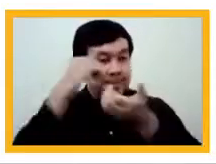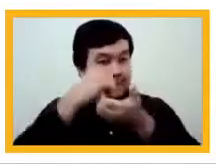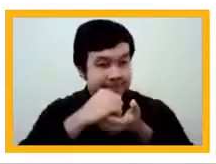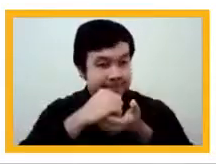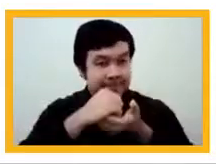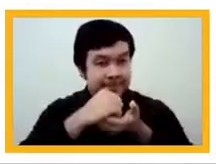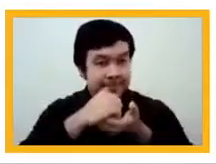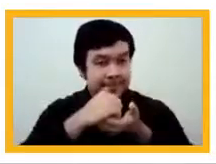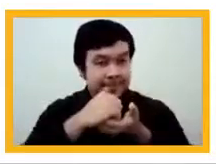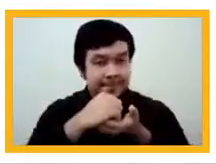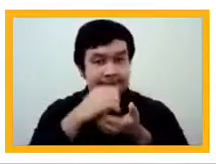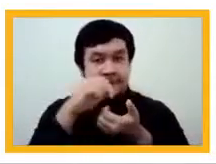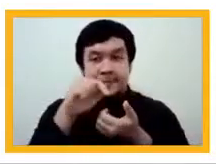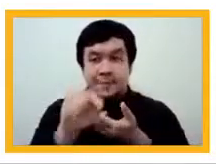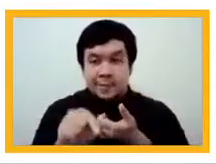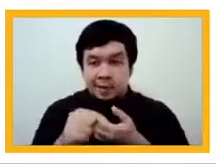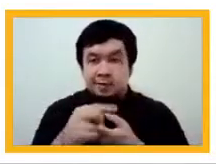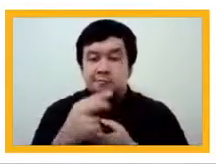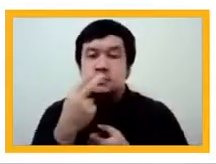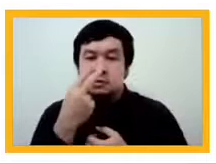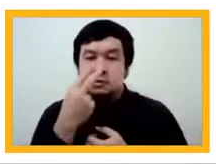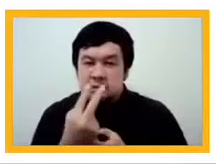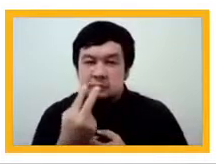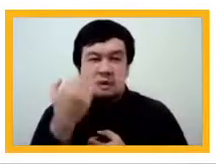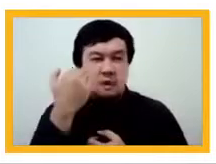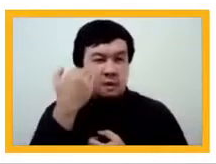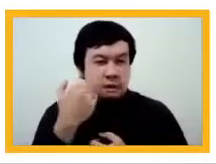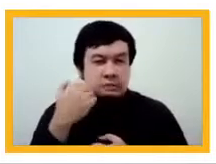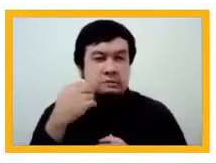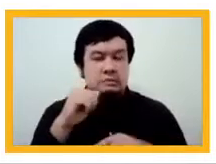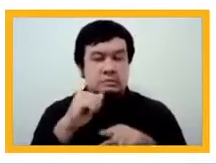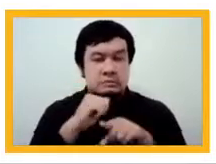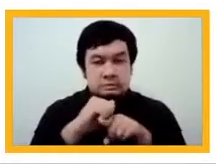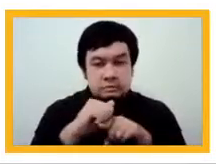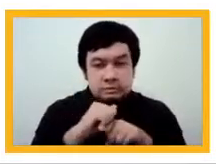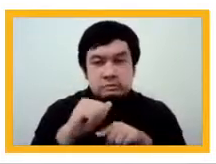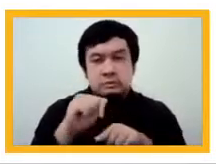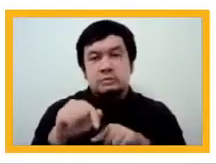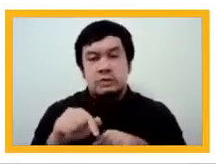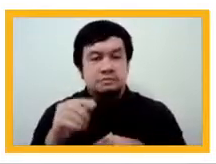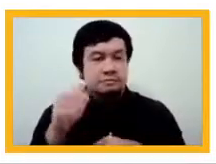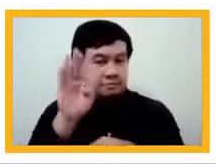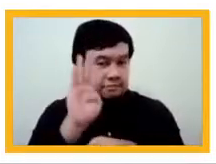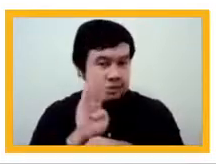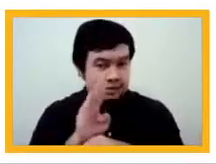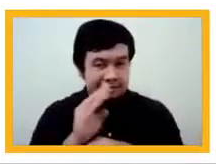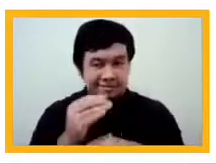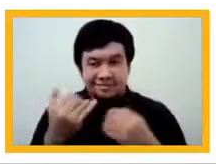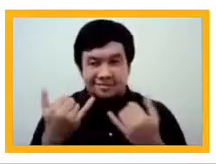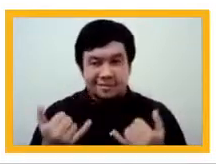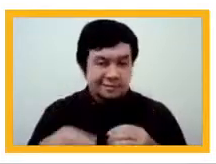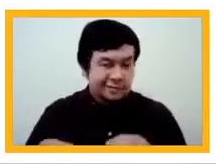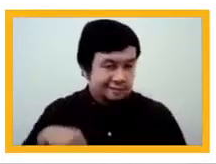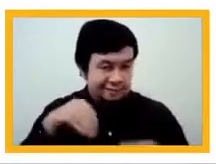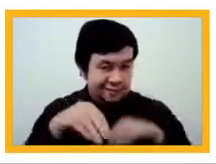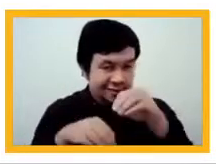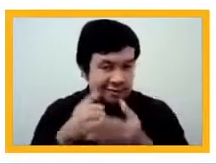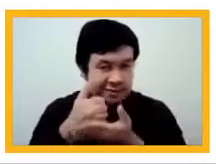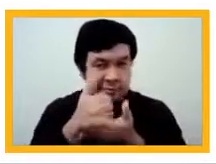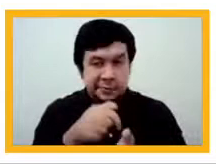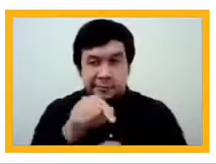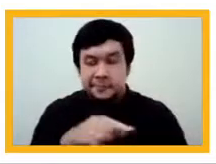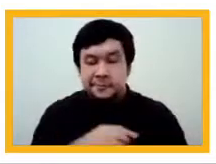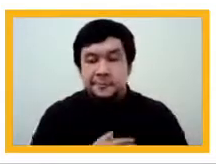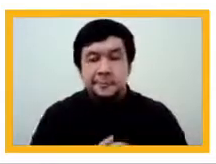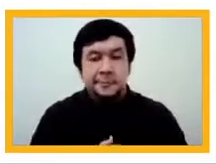oblige to mm-hmm. Contribute to such a to the building of such a system. Mm-hmm. Okay. I think that building such a system, I